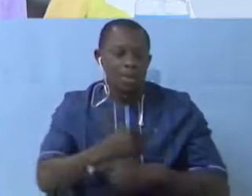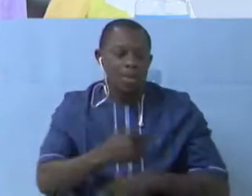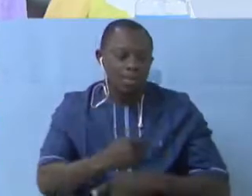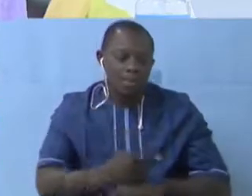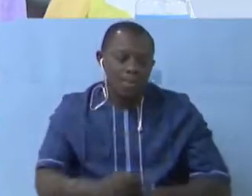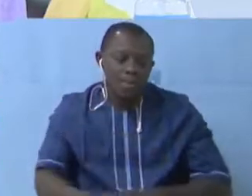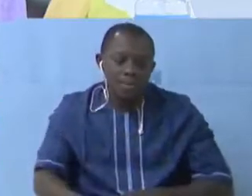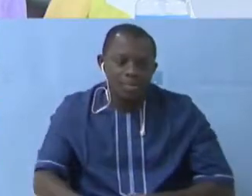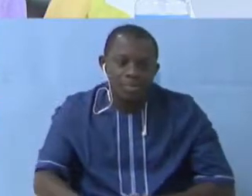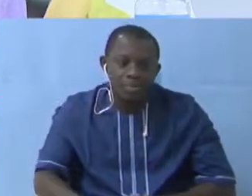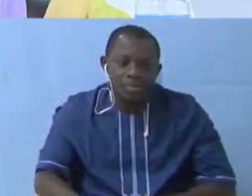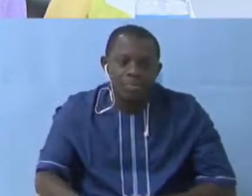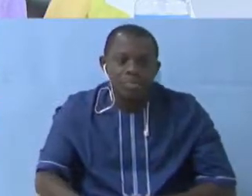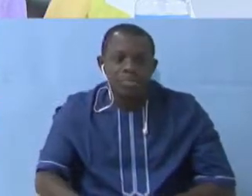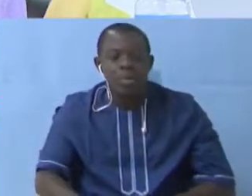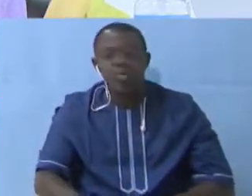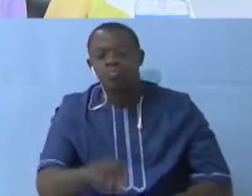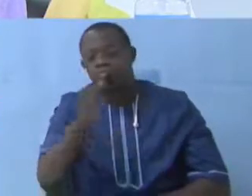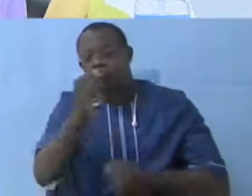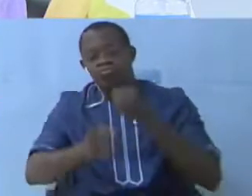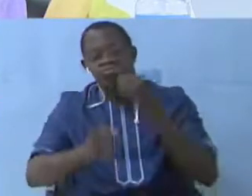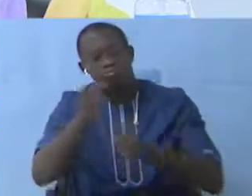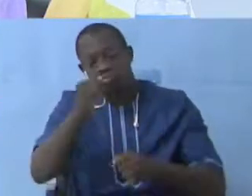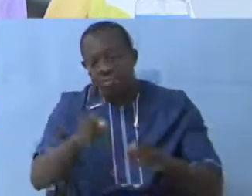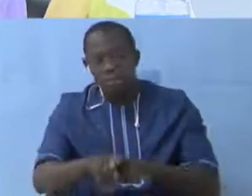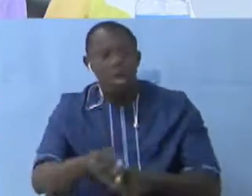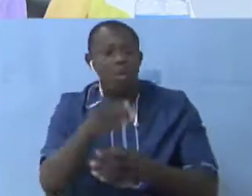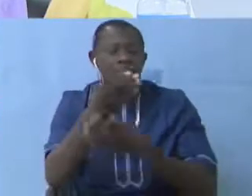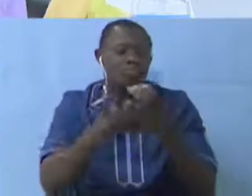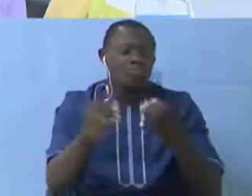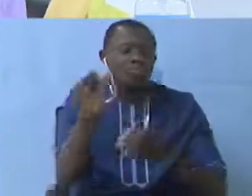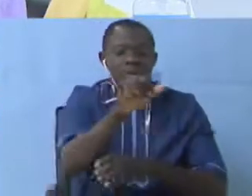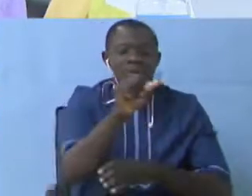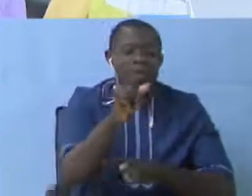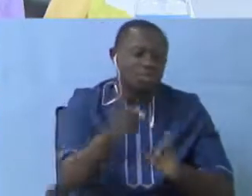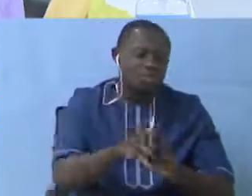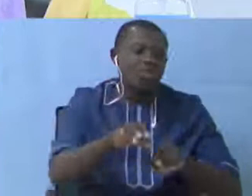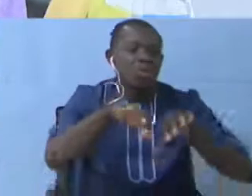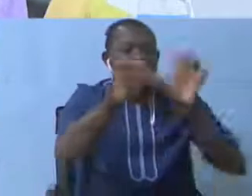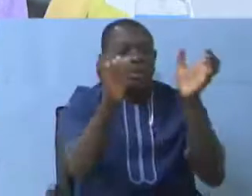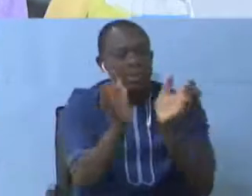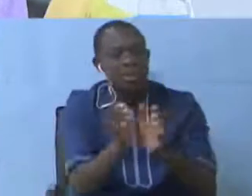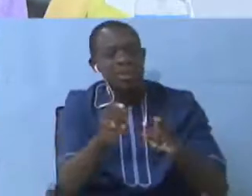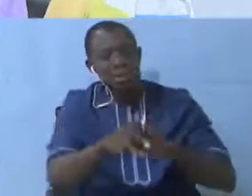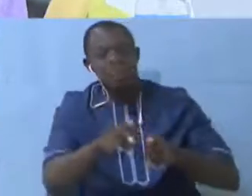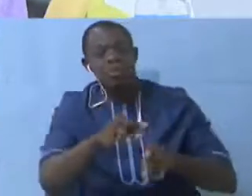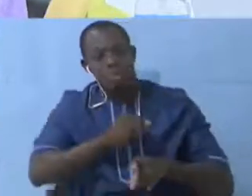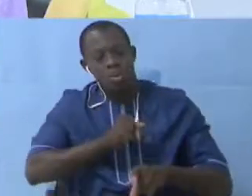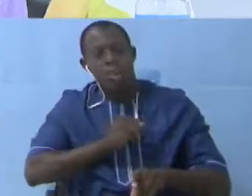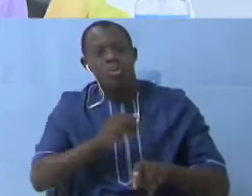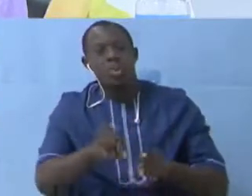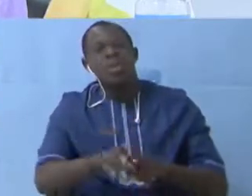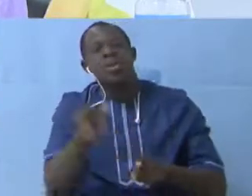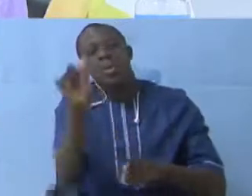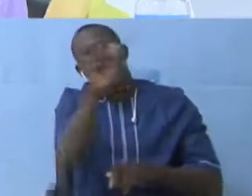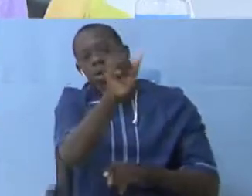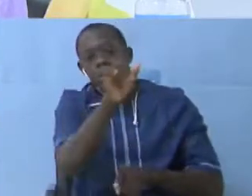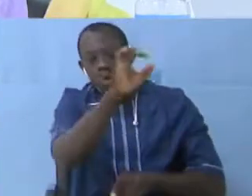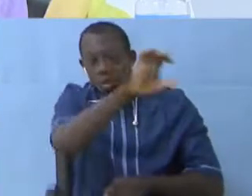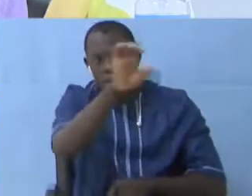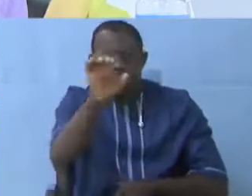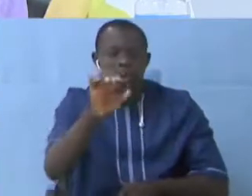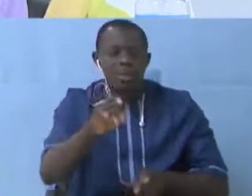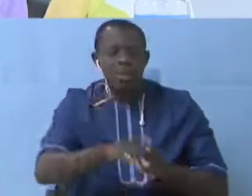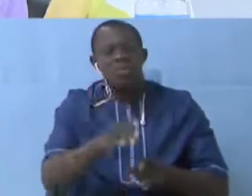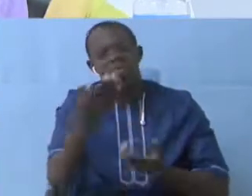mi yëpp nag daal. They ran away and they were hosted by communities like themselves in the host countries, in